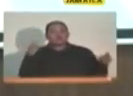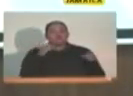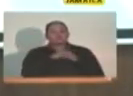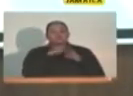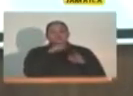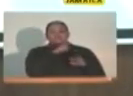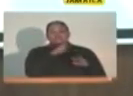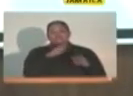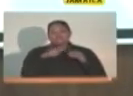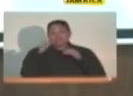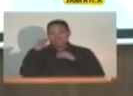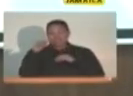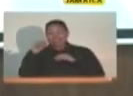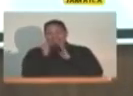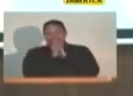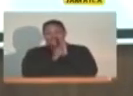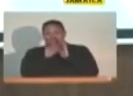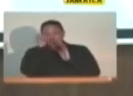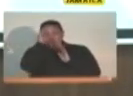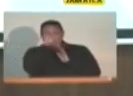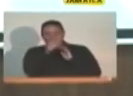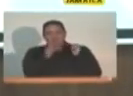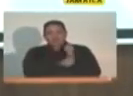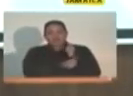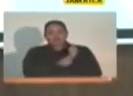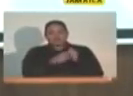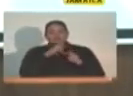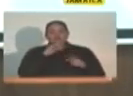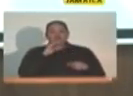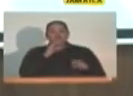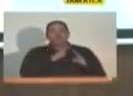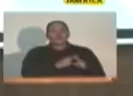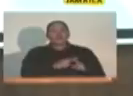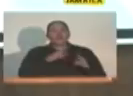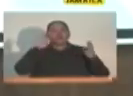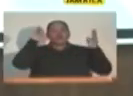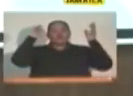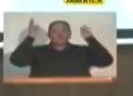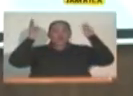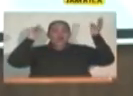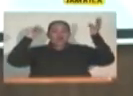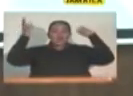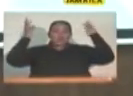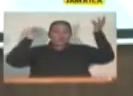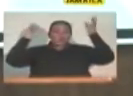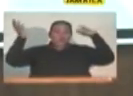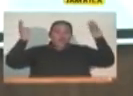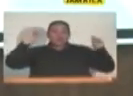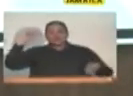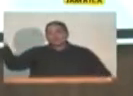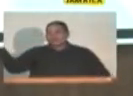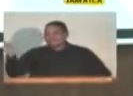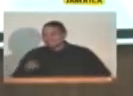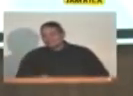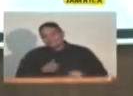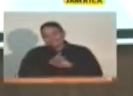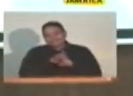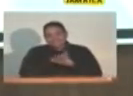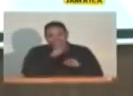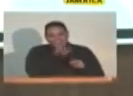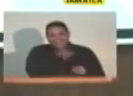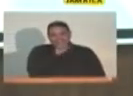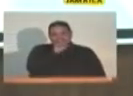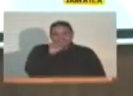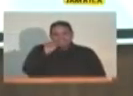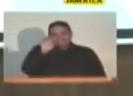this state-owned agency is what I would call the Wild Wild West. The Wild Wild West at this state